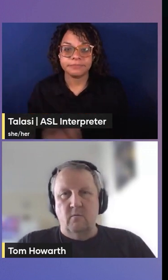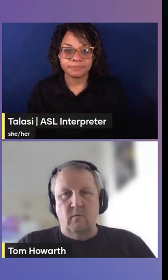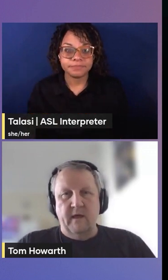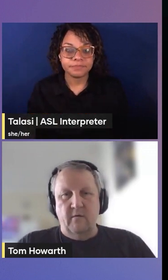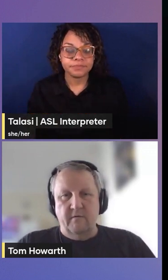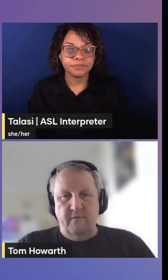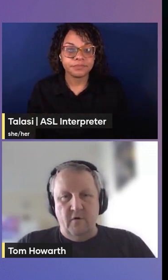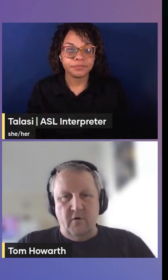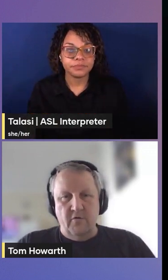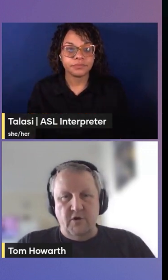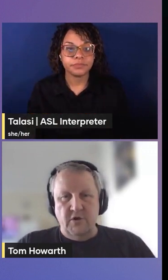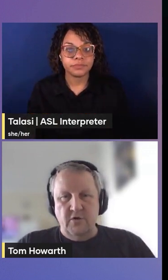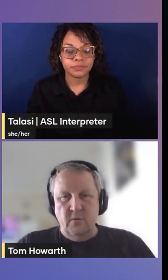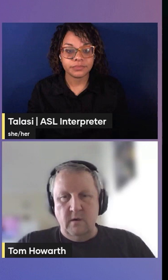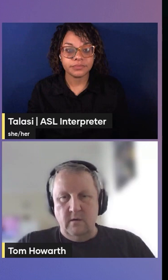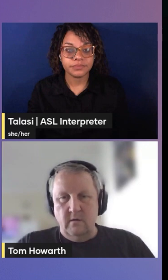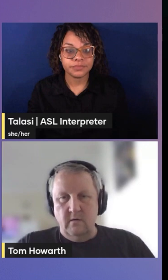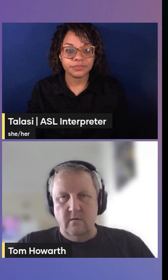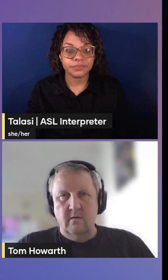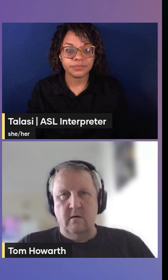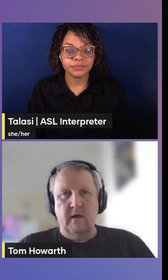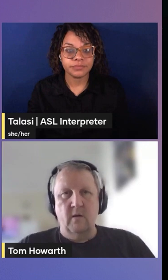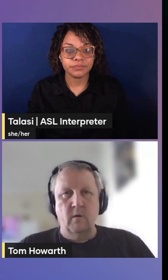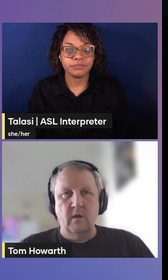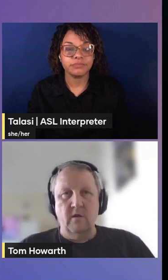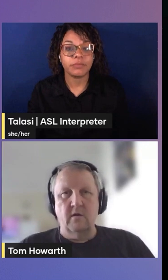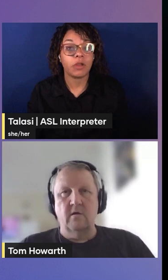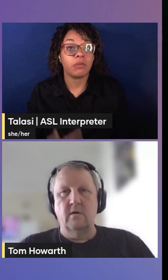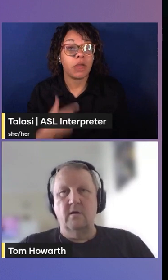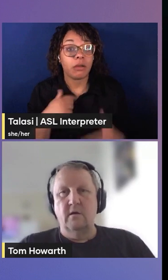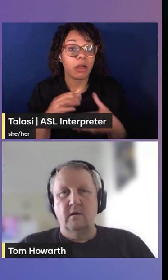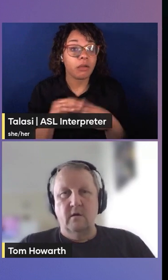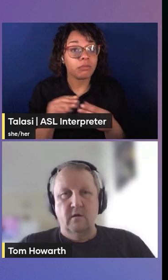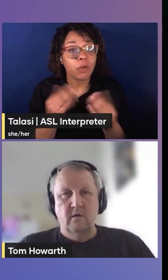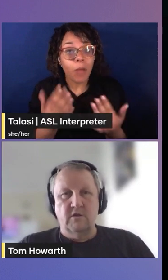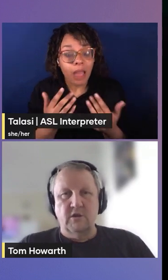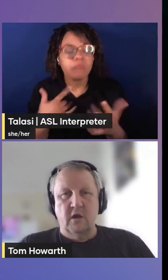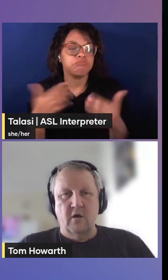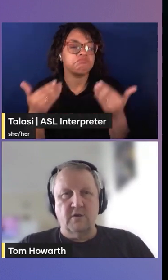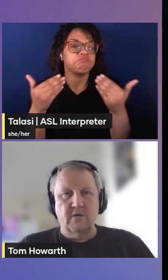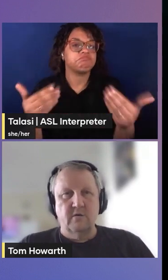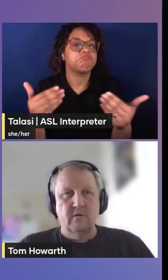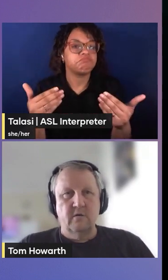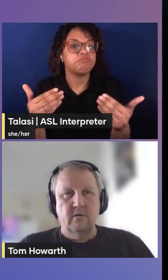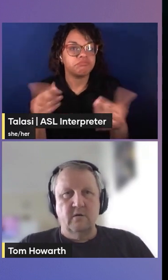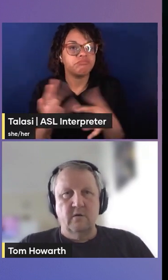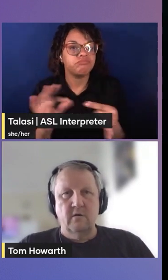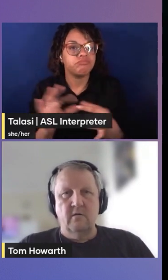So without further ado, I will start